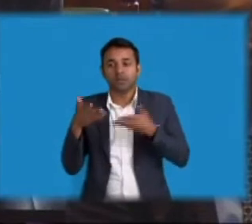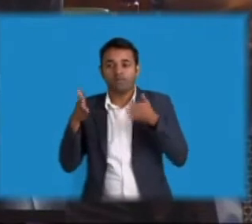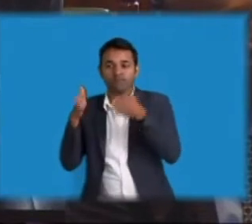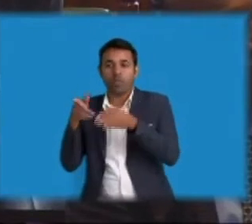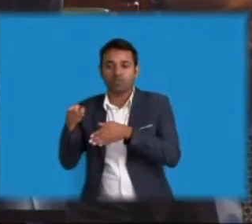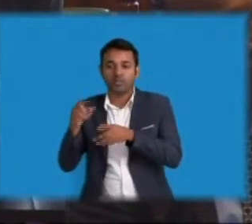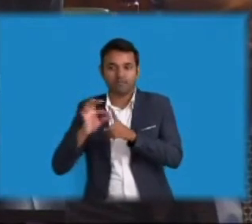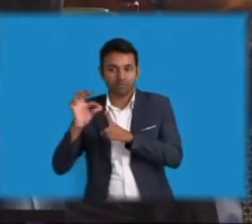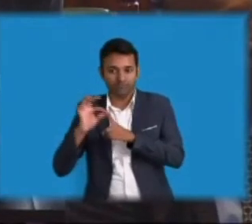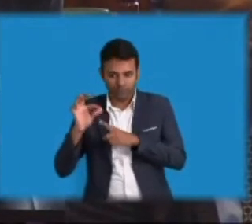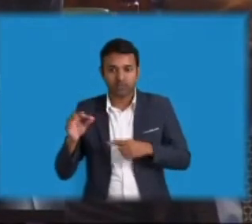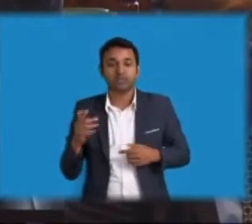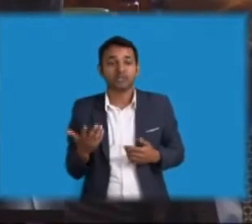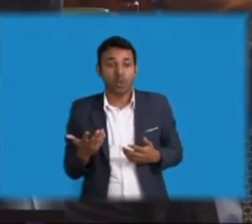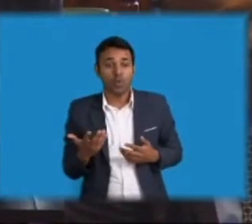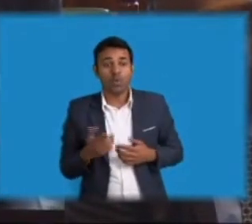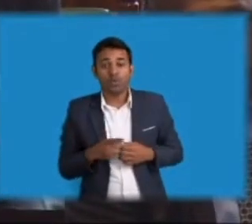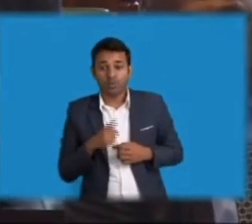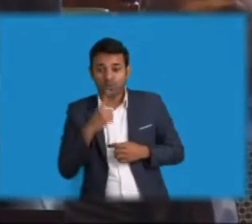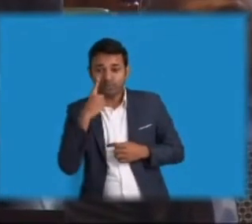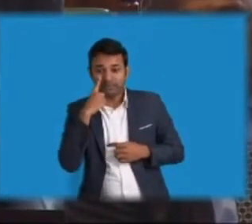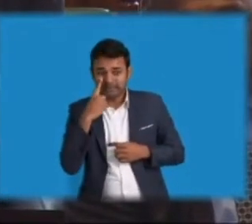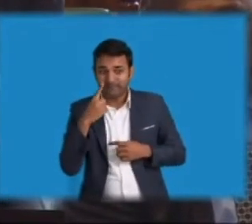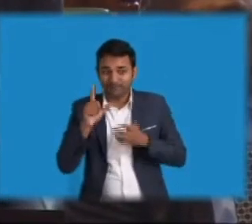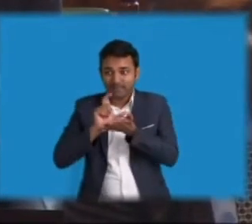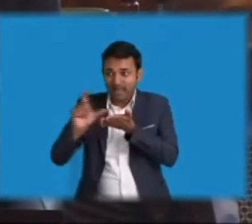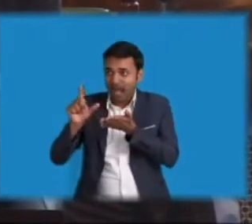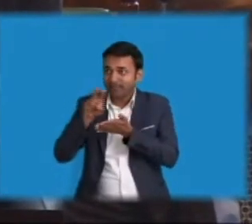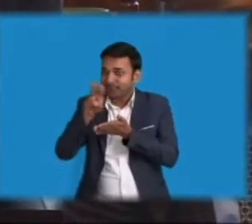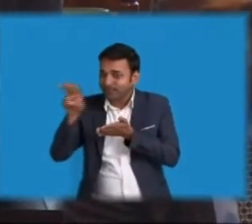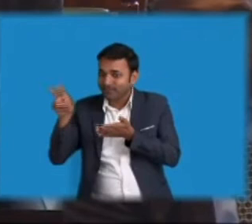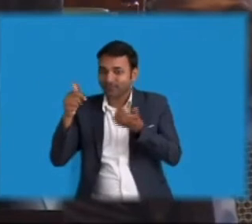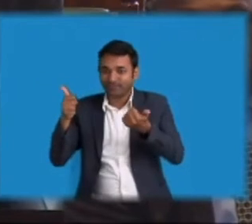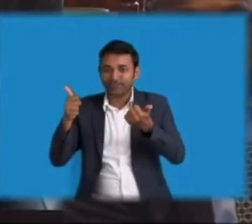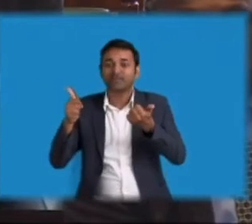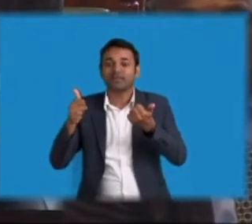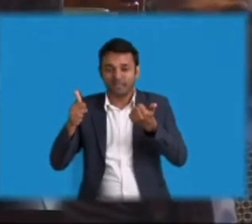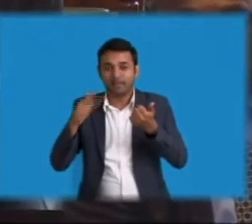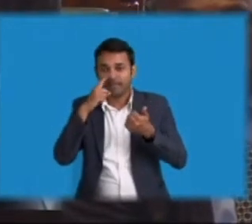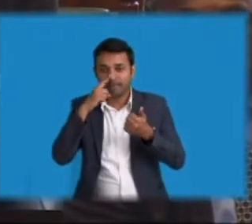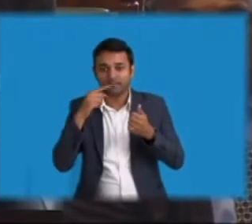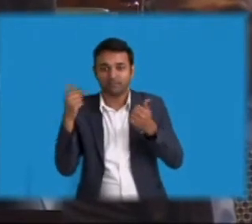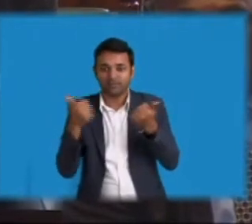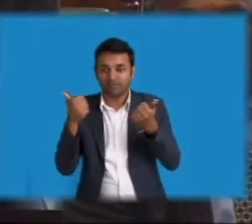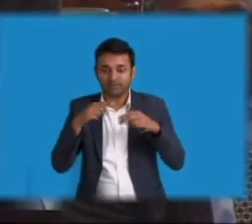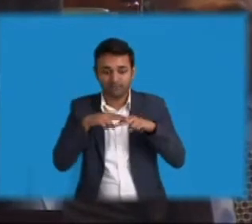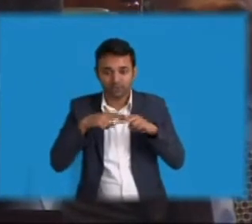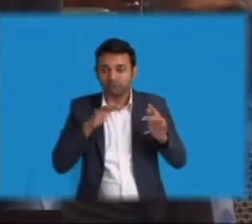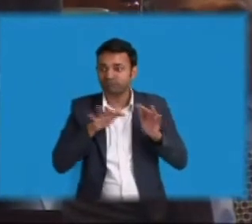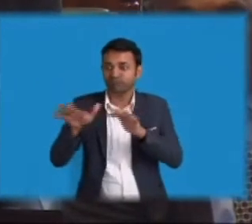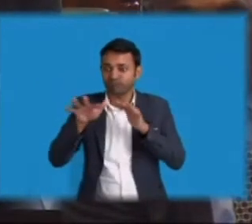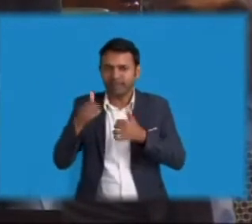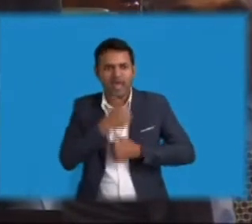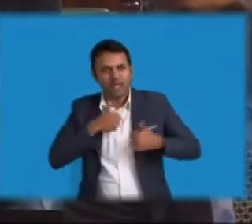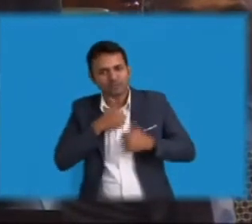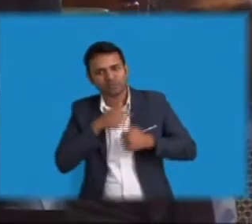say, is clear, and we have many Suva residents and visitors to the capital enjoying the improved facilities.